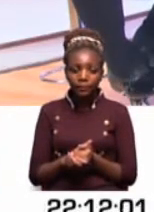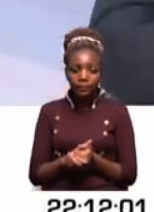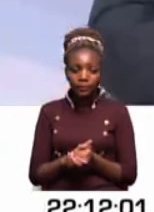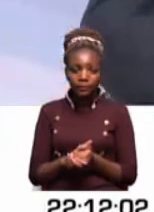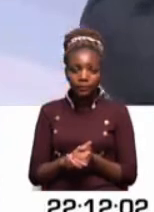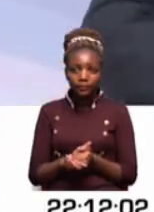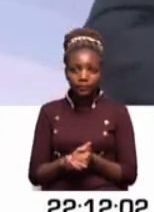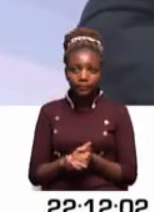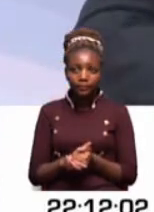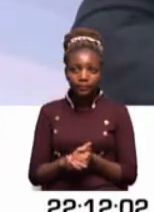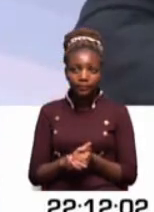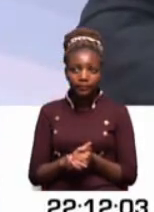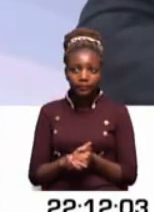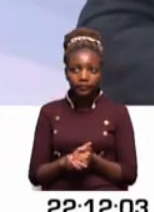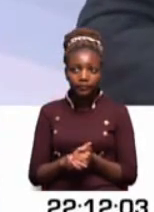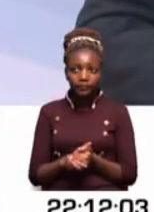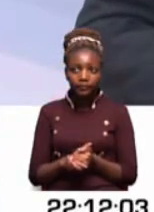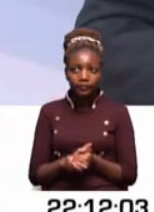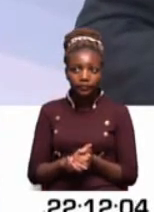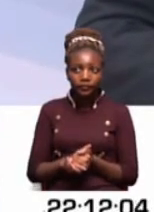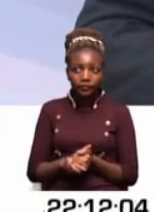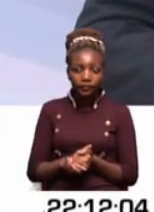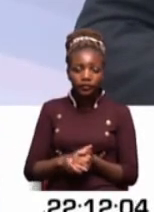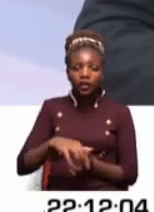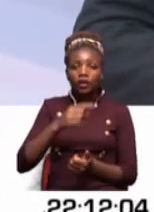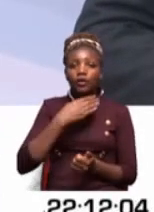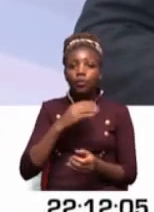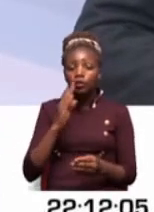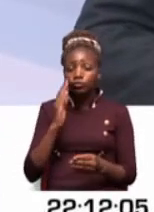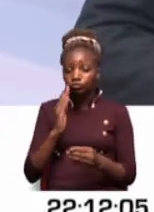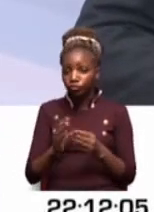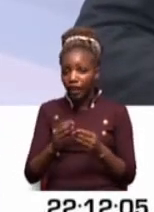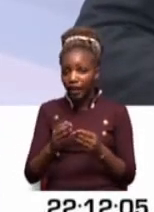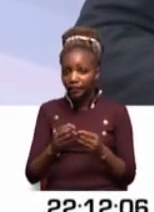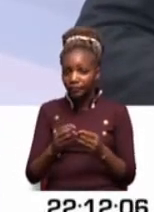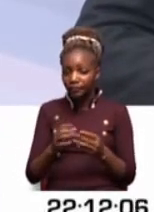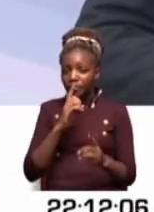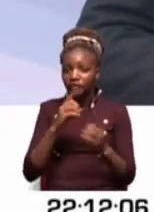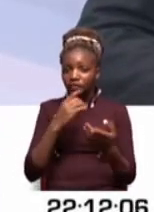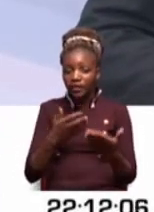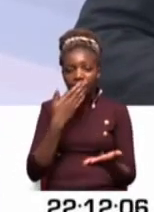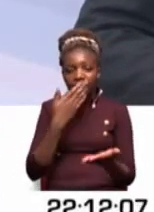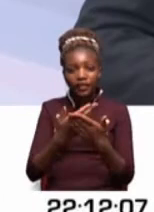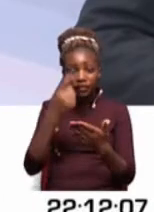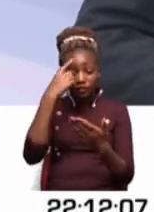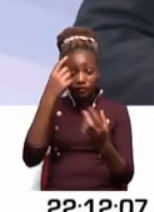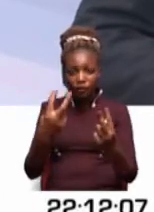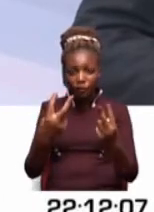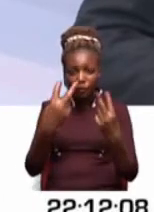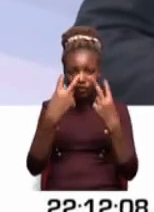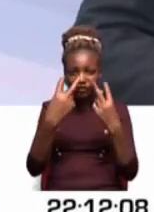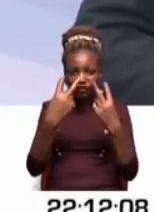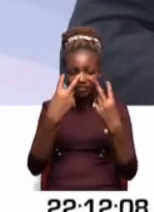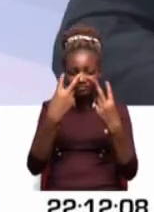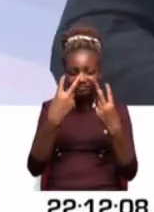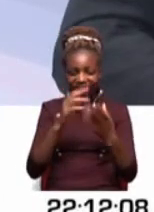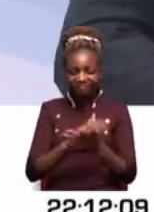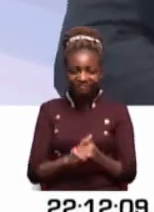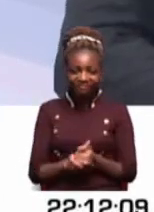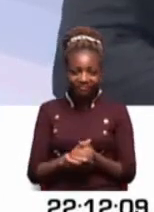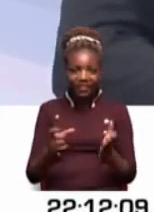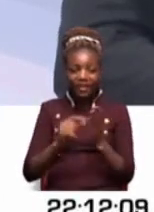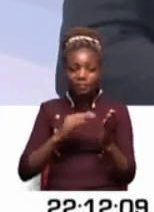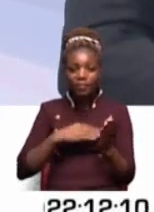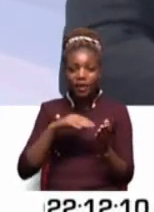myself. And on that light note, we'll have to end this discussion on Spotlight. Thanks for watching. I'm Abubakar Abdullahi. On behalf of the entire team that made